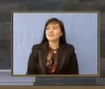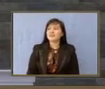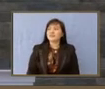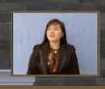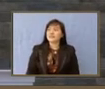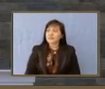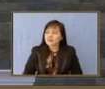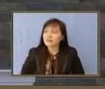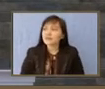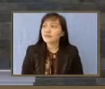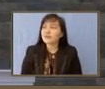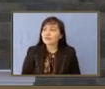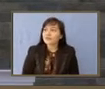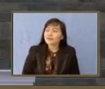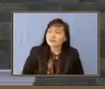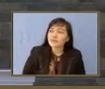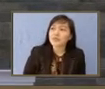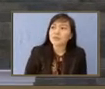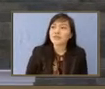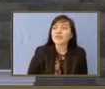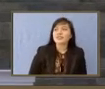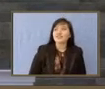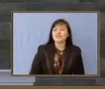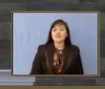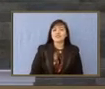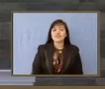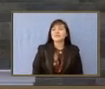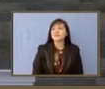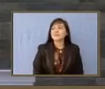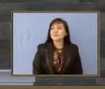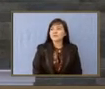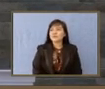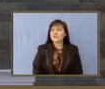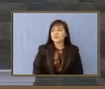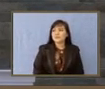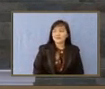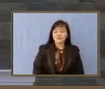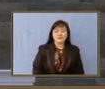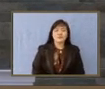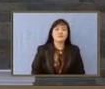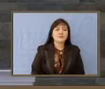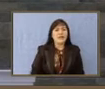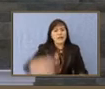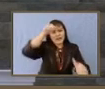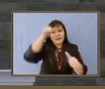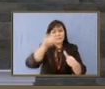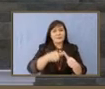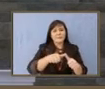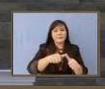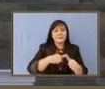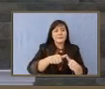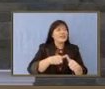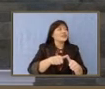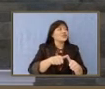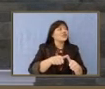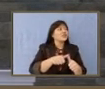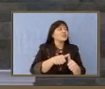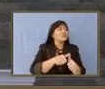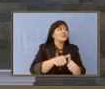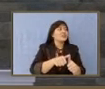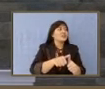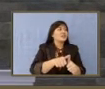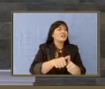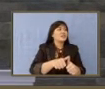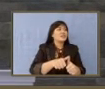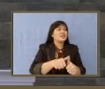recall this, this lesson na binigay ni pastor para sa mga leaders of the home at yung mga sa mga tatay and even sa mga guardians,